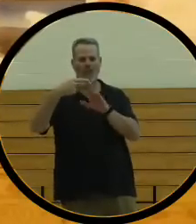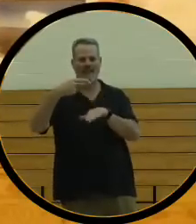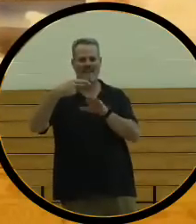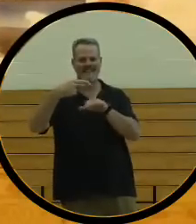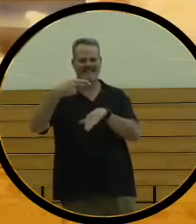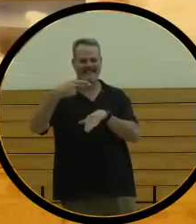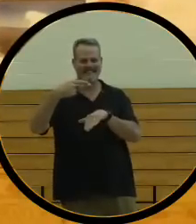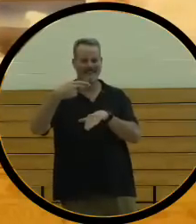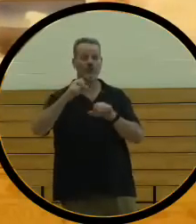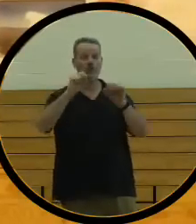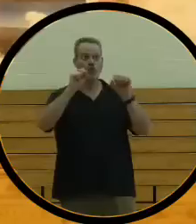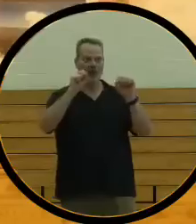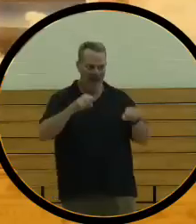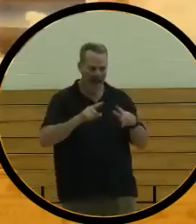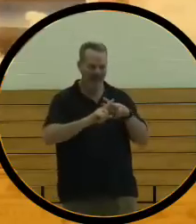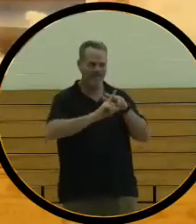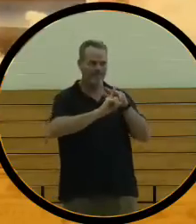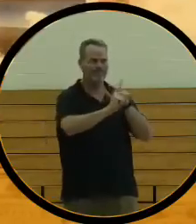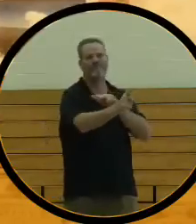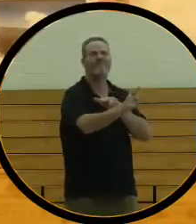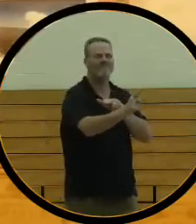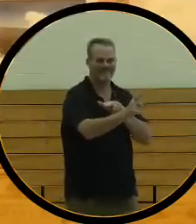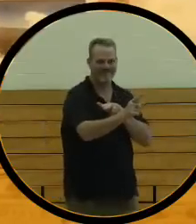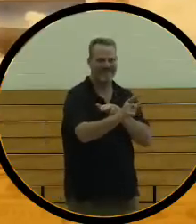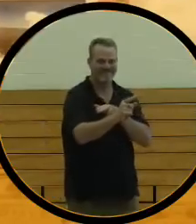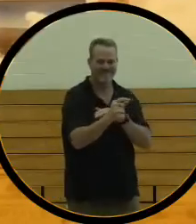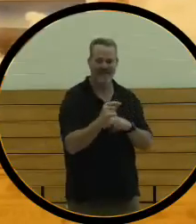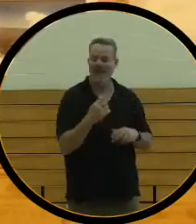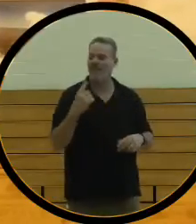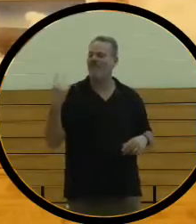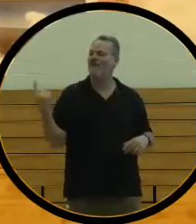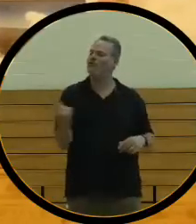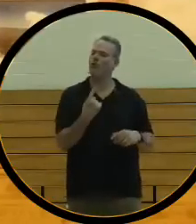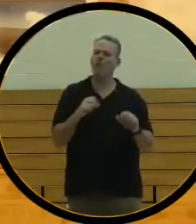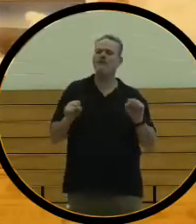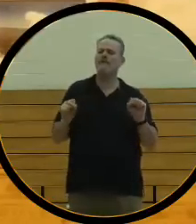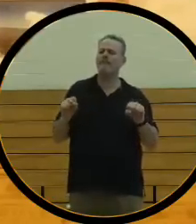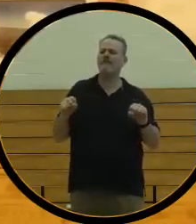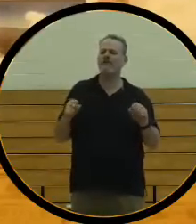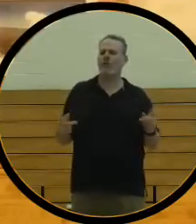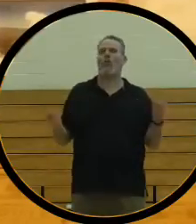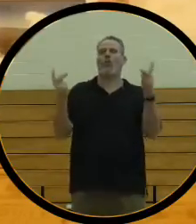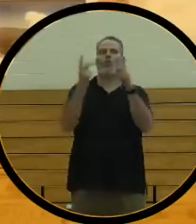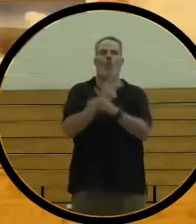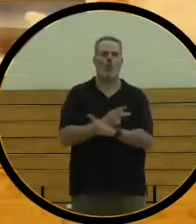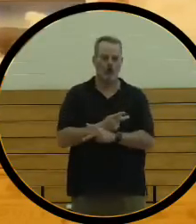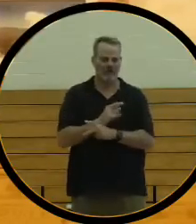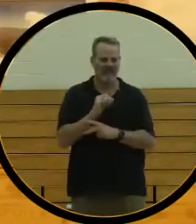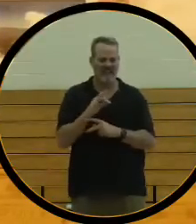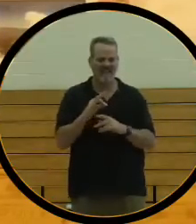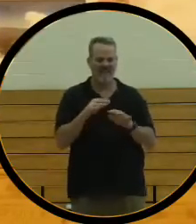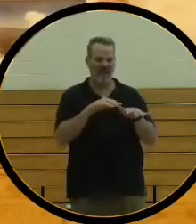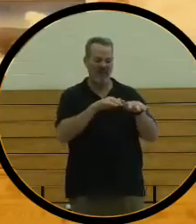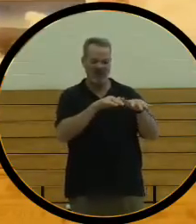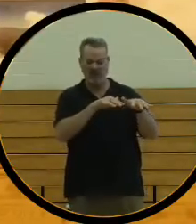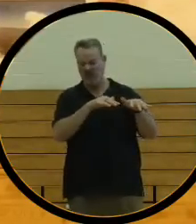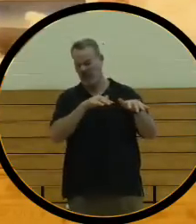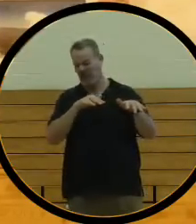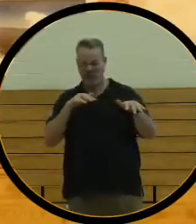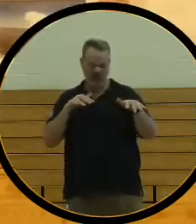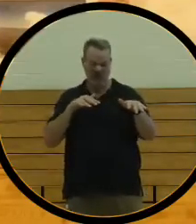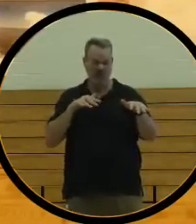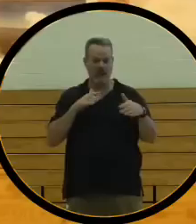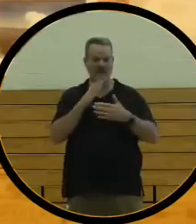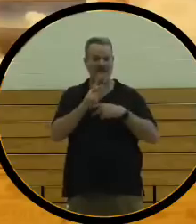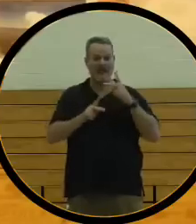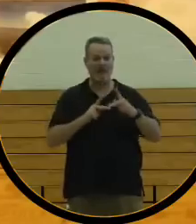out of the way. You know, there's always the potential in a worst case scenario that the road was backed up and some people may